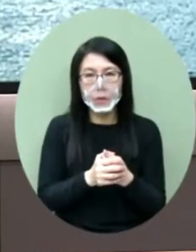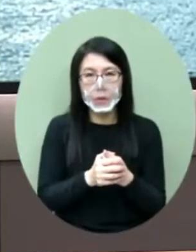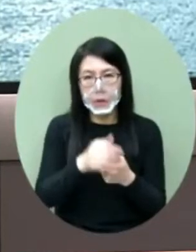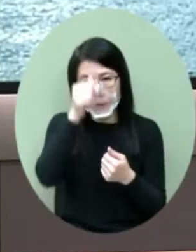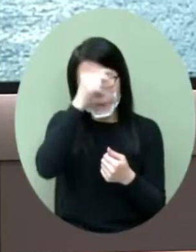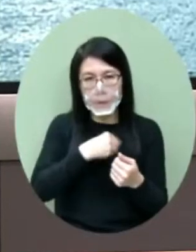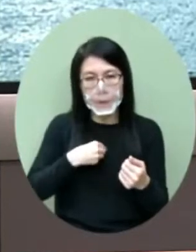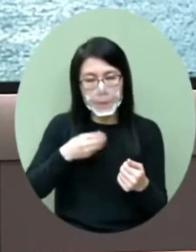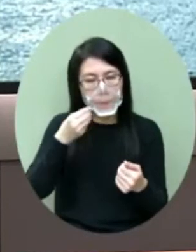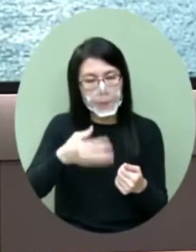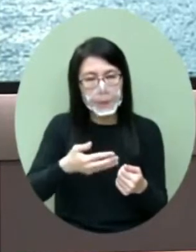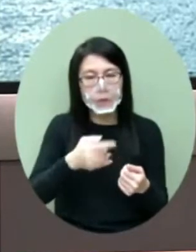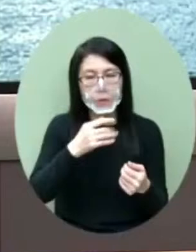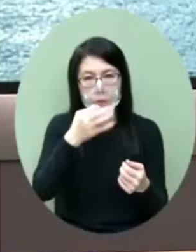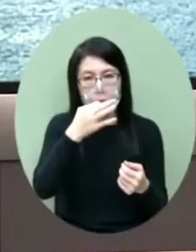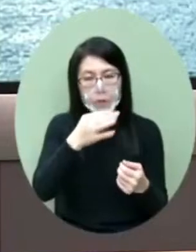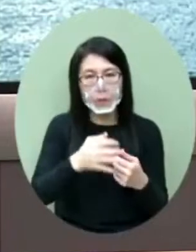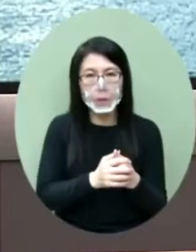We have